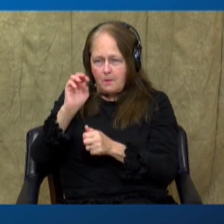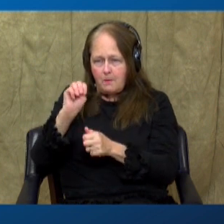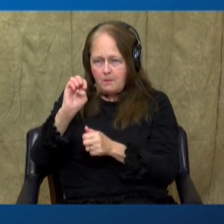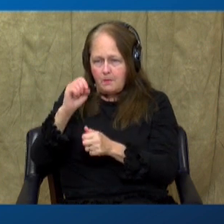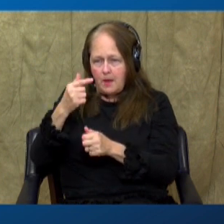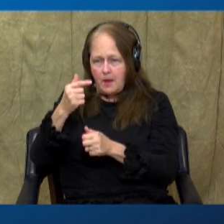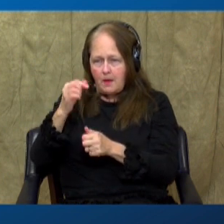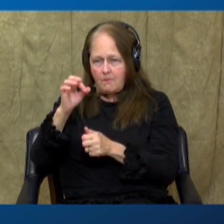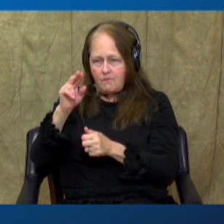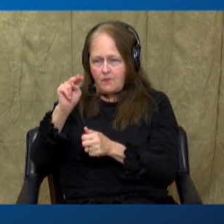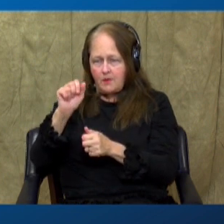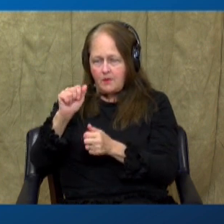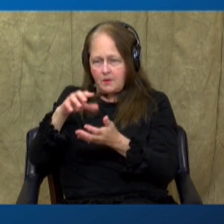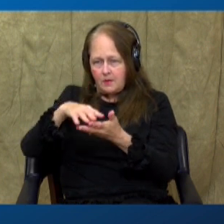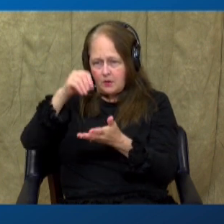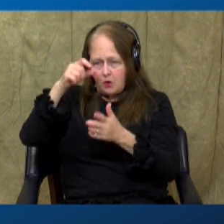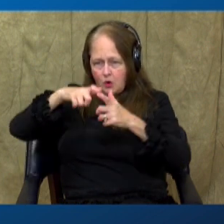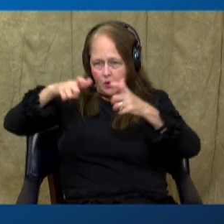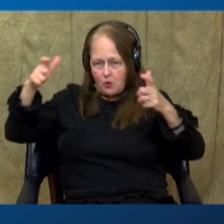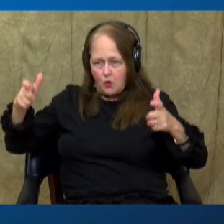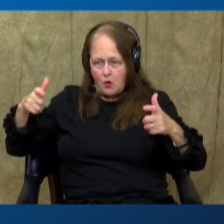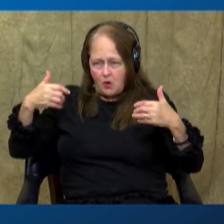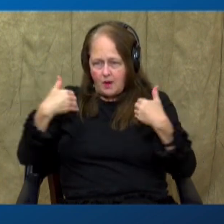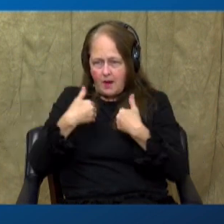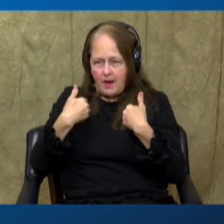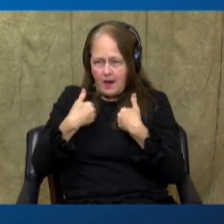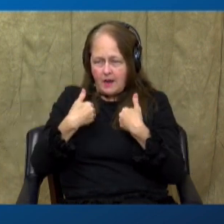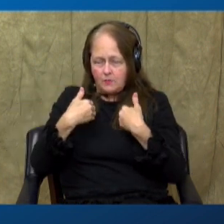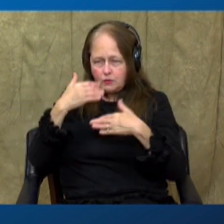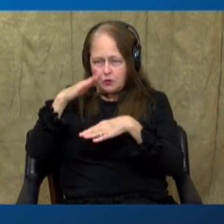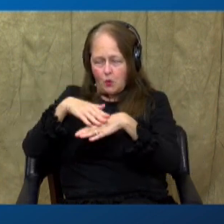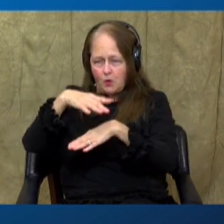And megafauna, I've learned, means large animals.